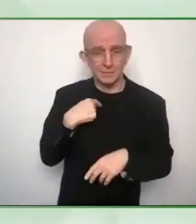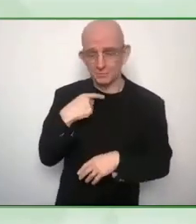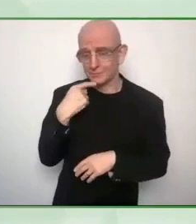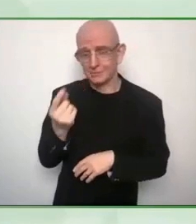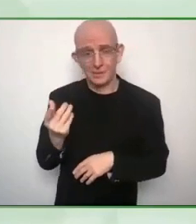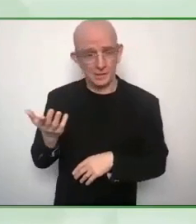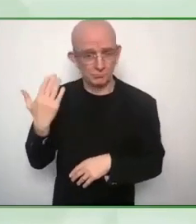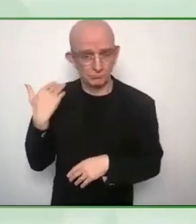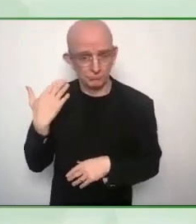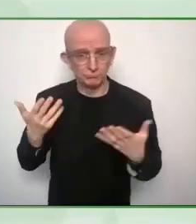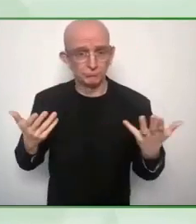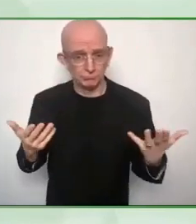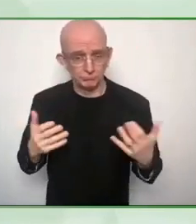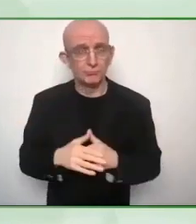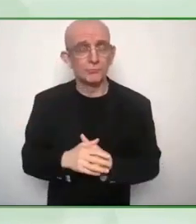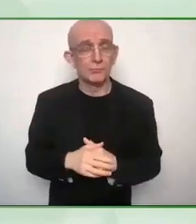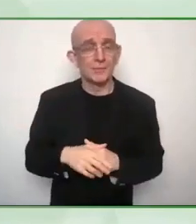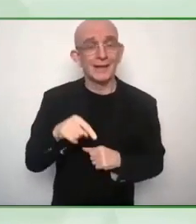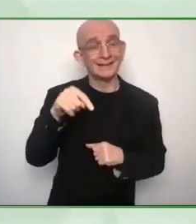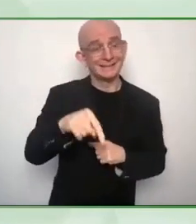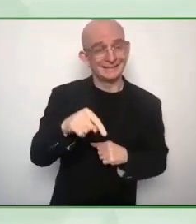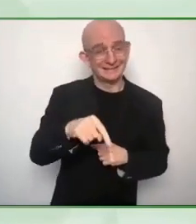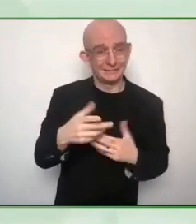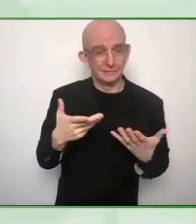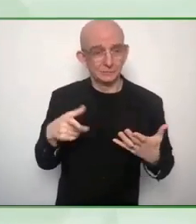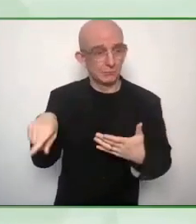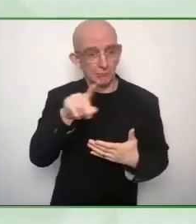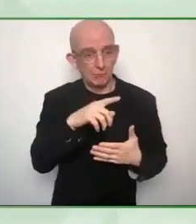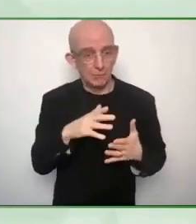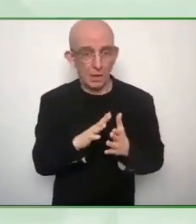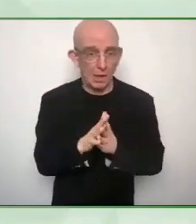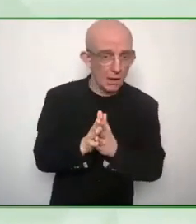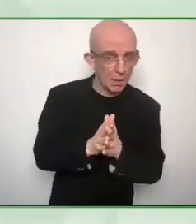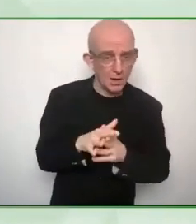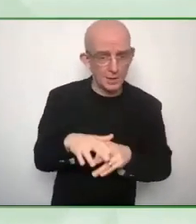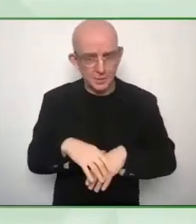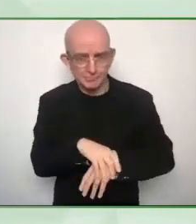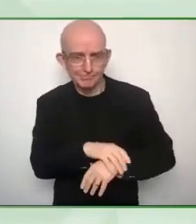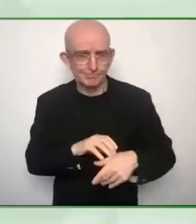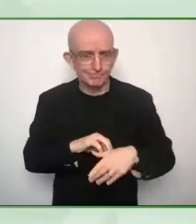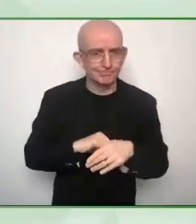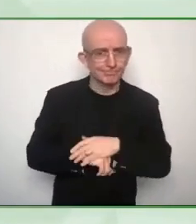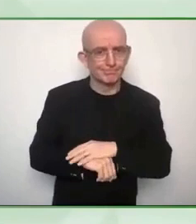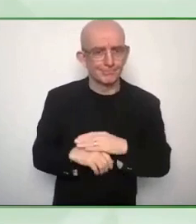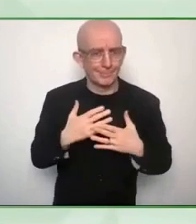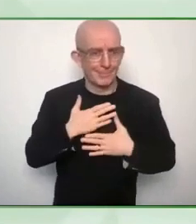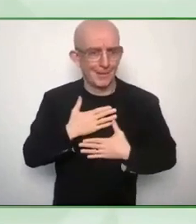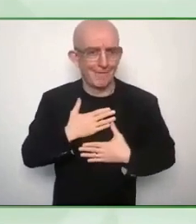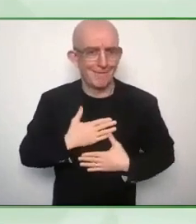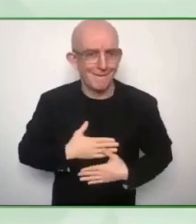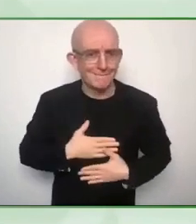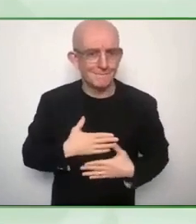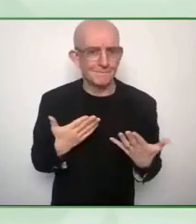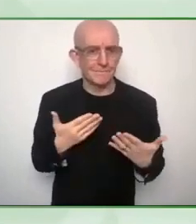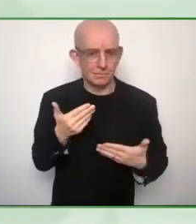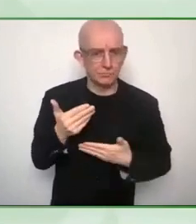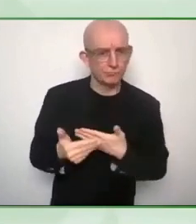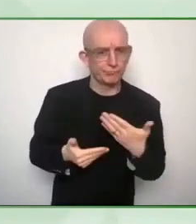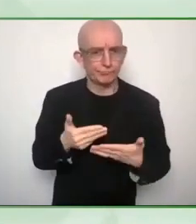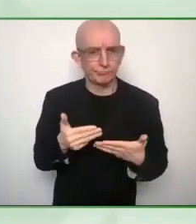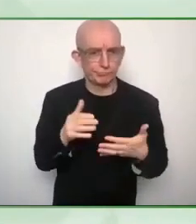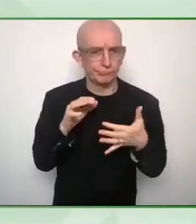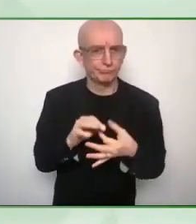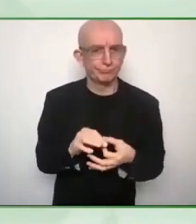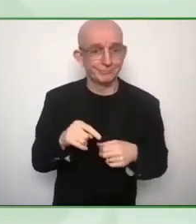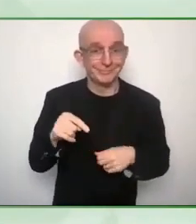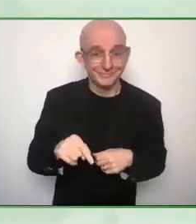diverse range of stakeholders shows that this is the moment to start building coalitions and